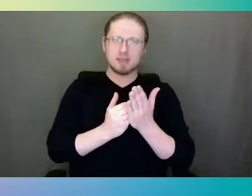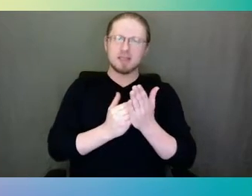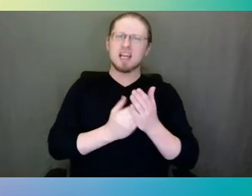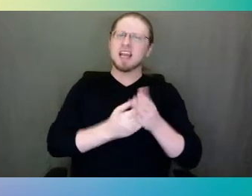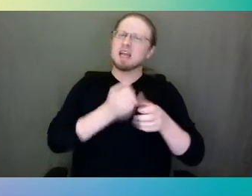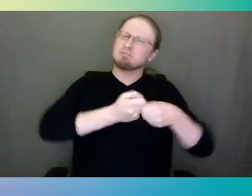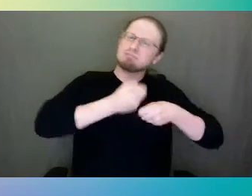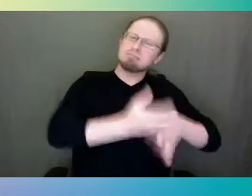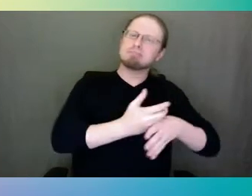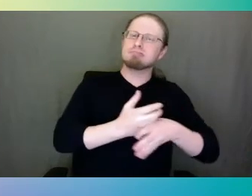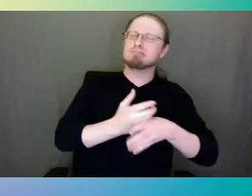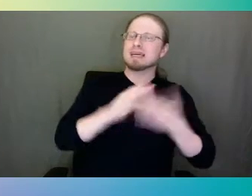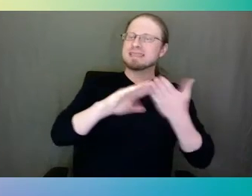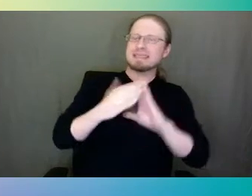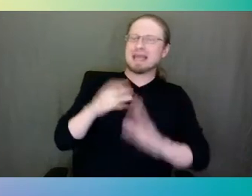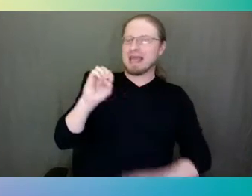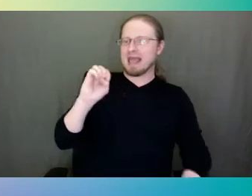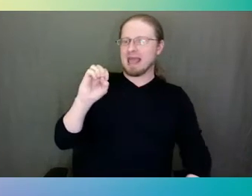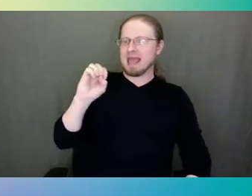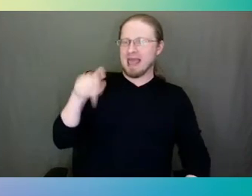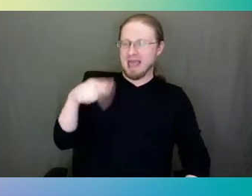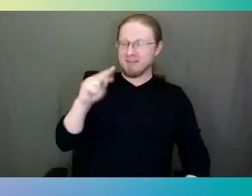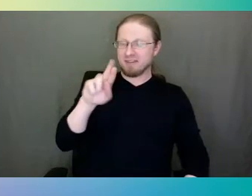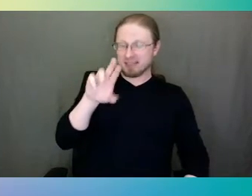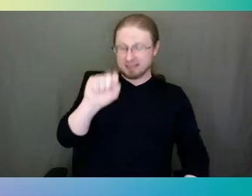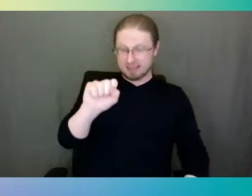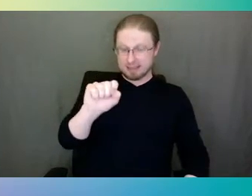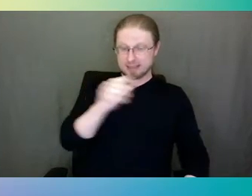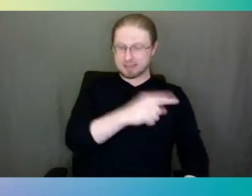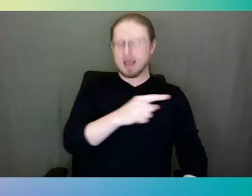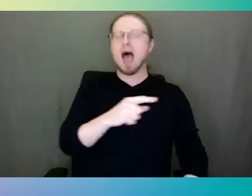arsenokoitai is on that list. The emphasis